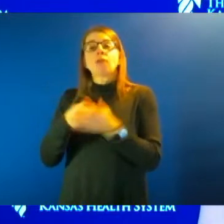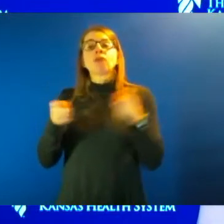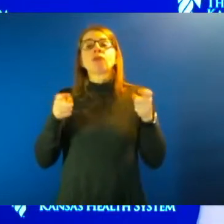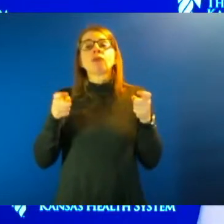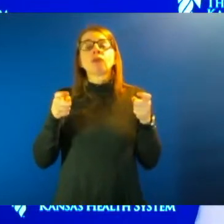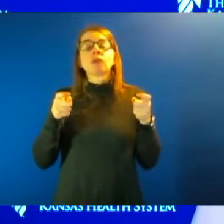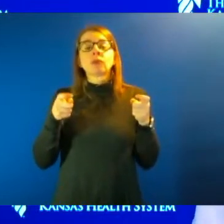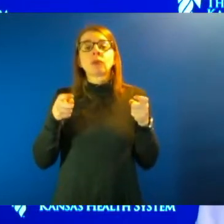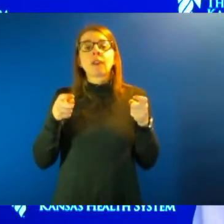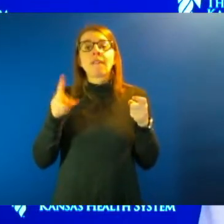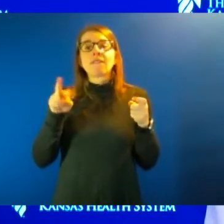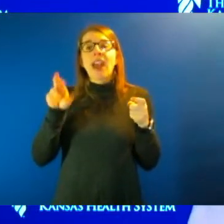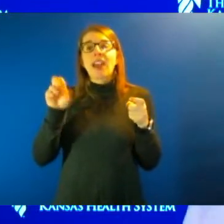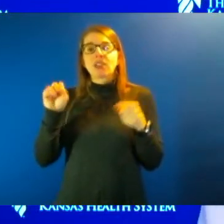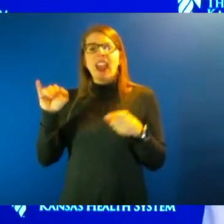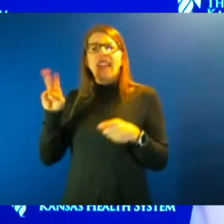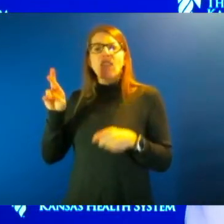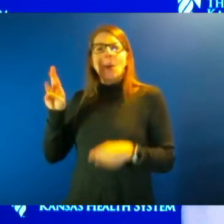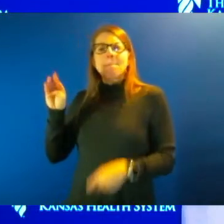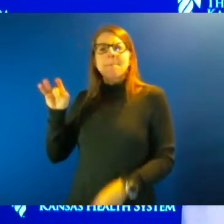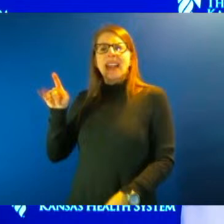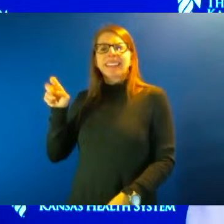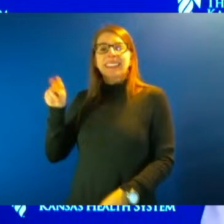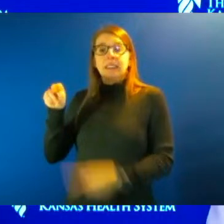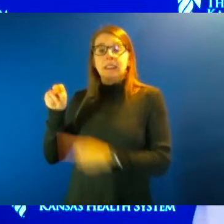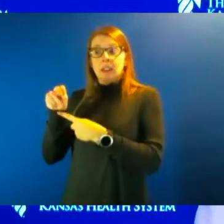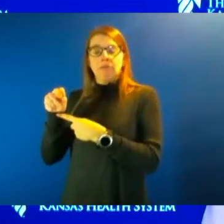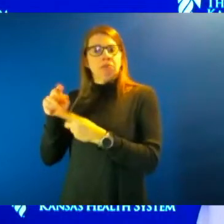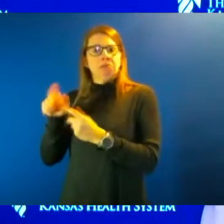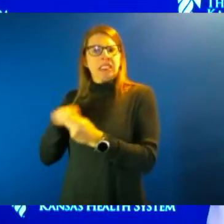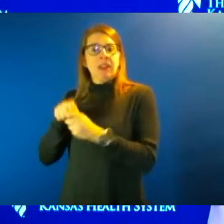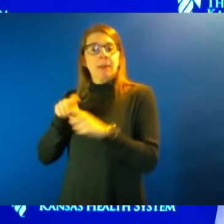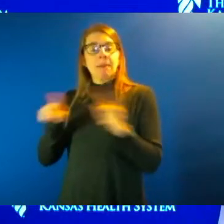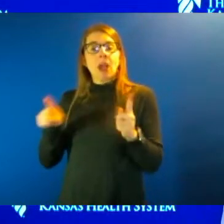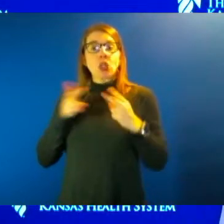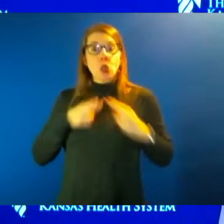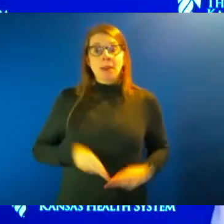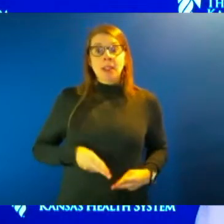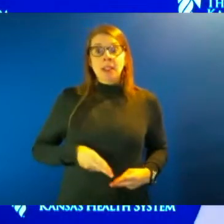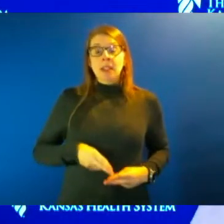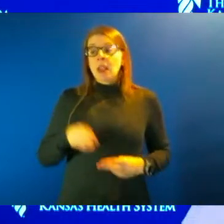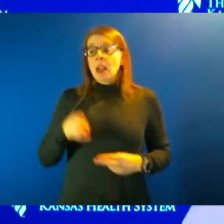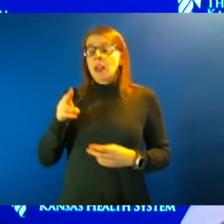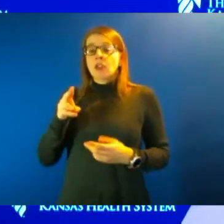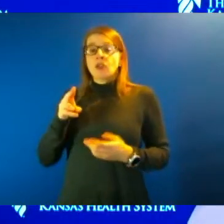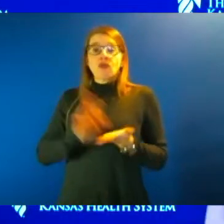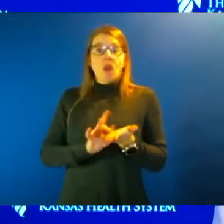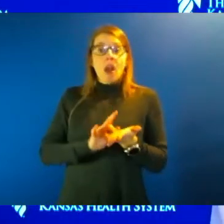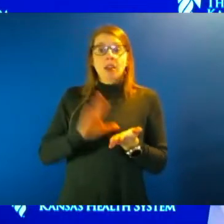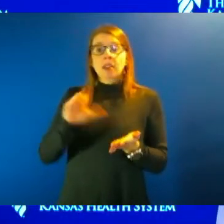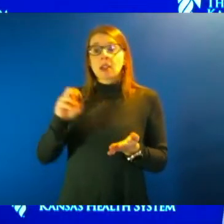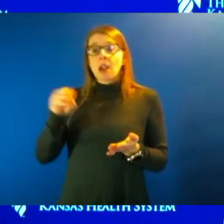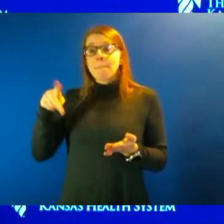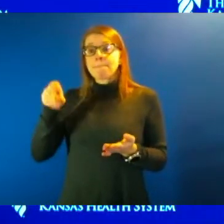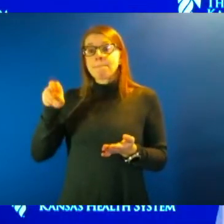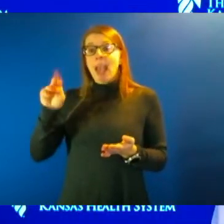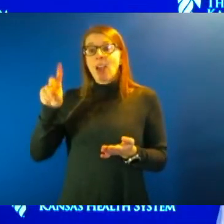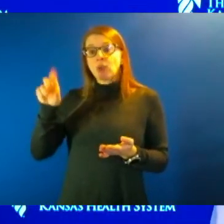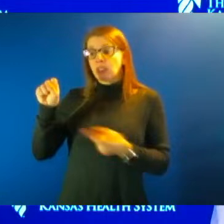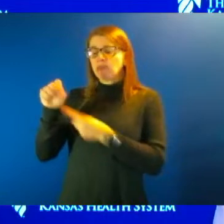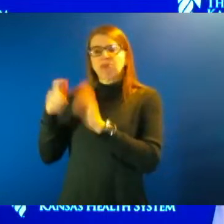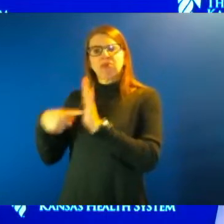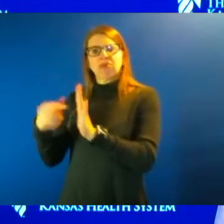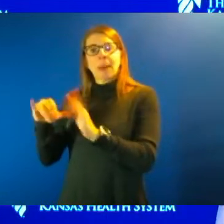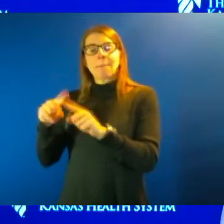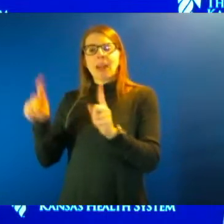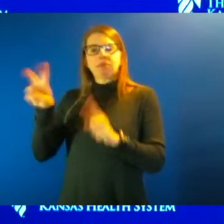ivermectin particularly. But when we get to humans, a lot of drugs and compounds have been shown that, but the time you get to humans and study on humans, it doesn't have